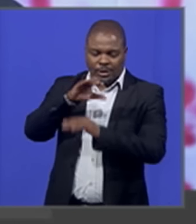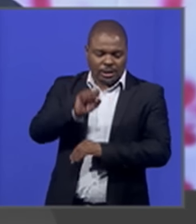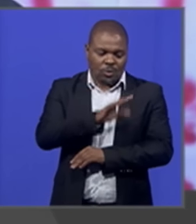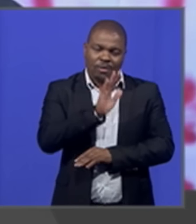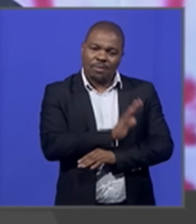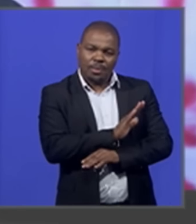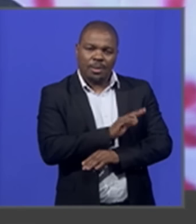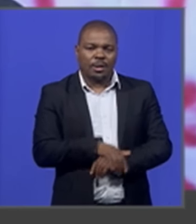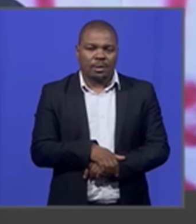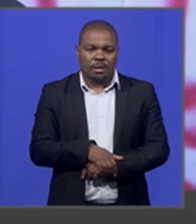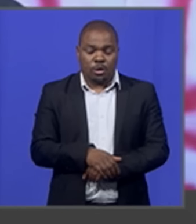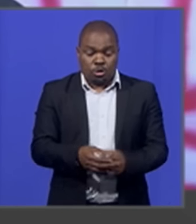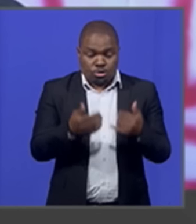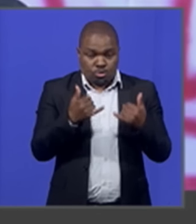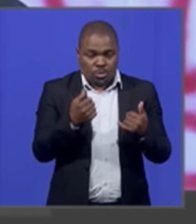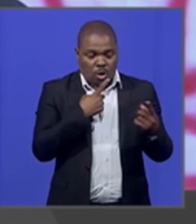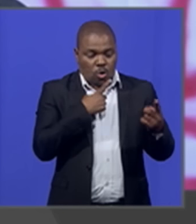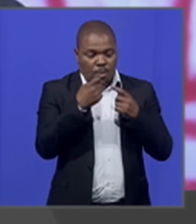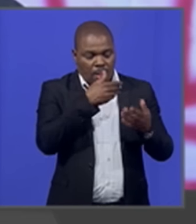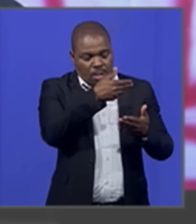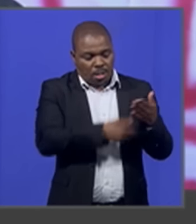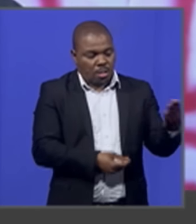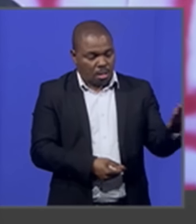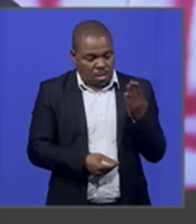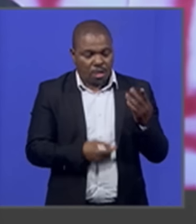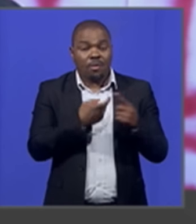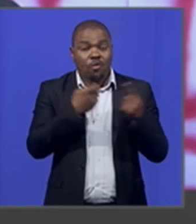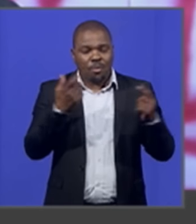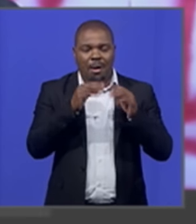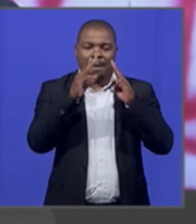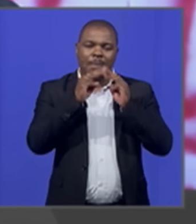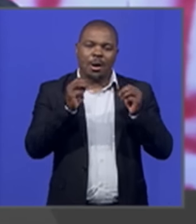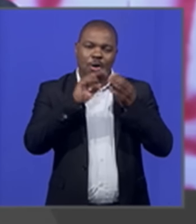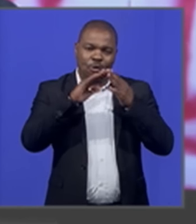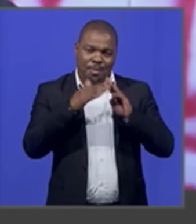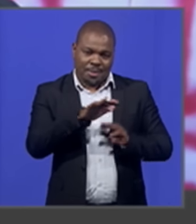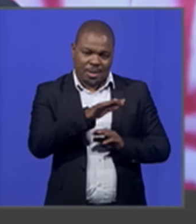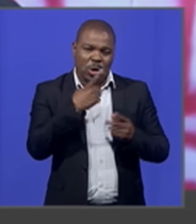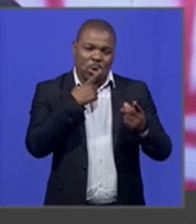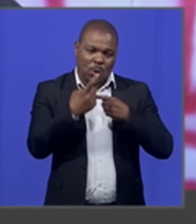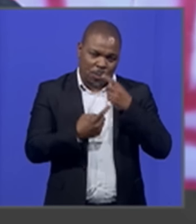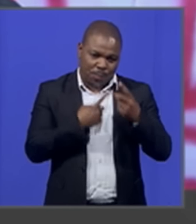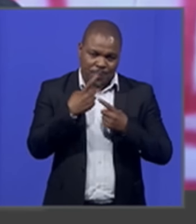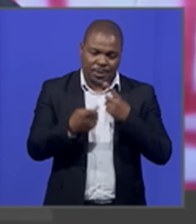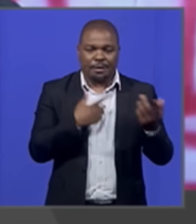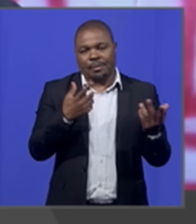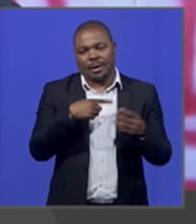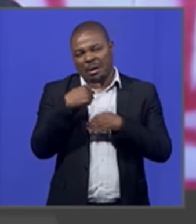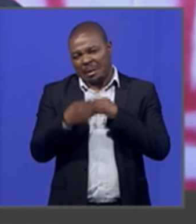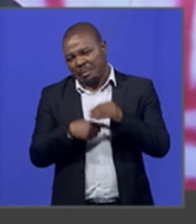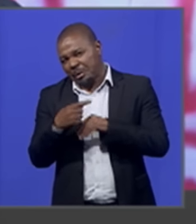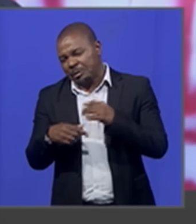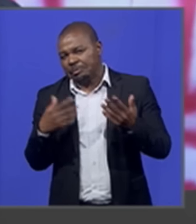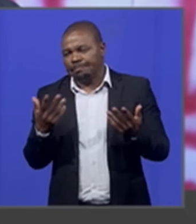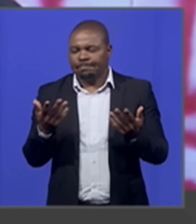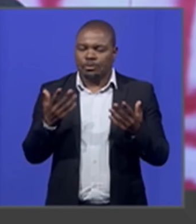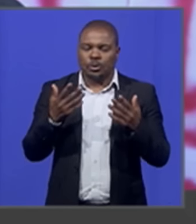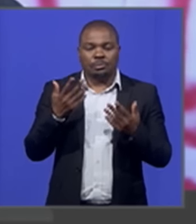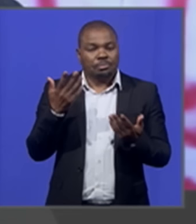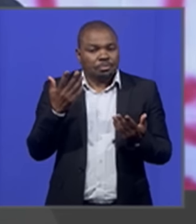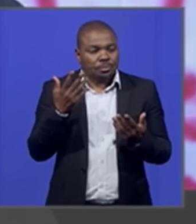fumane memorandum today ho tswa ho setšhaba sa Mangaung ka ditletlebo tseo ba nang le tsona bakeng sa dintho tsa